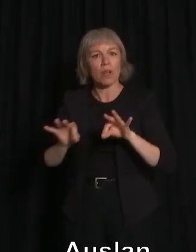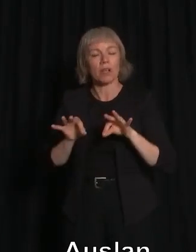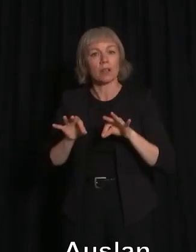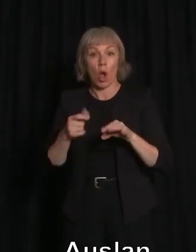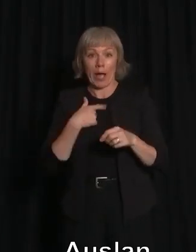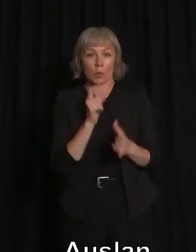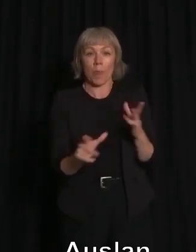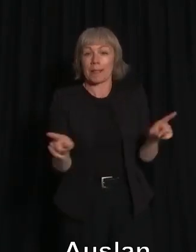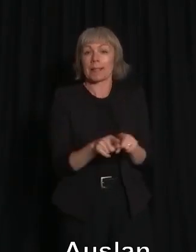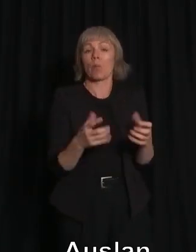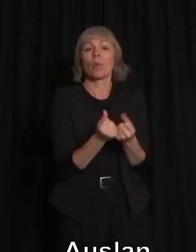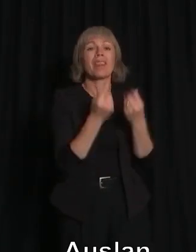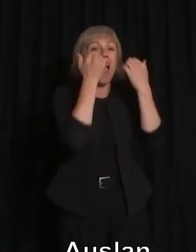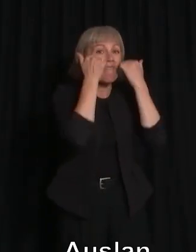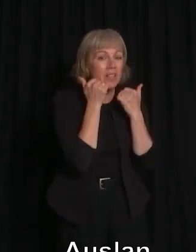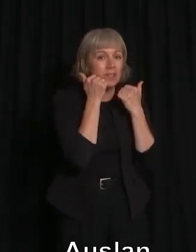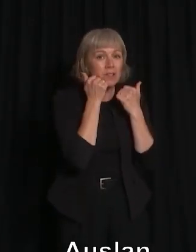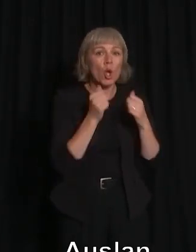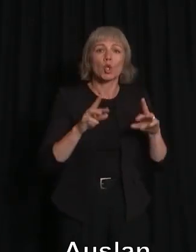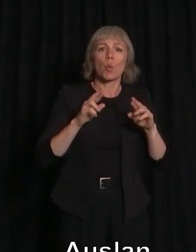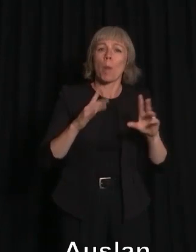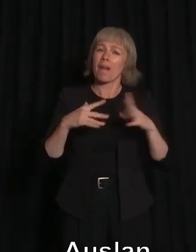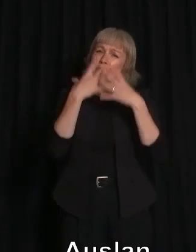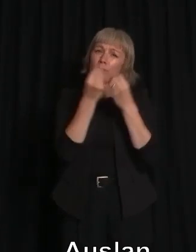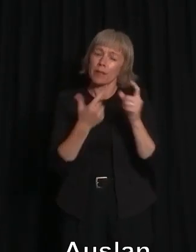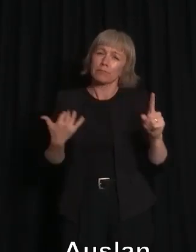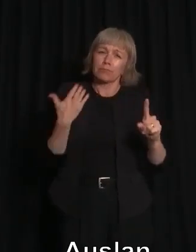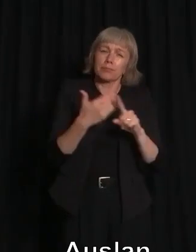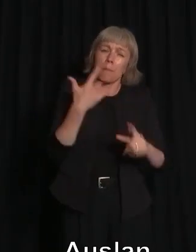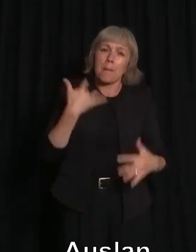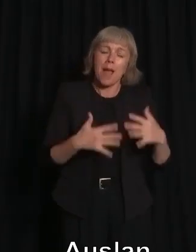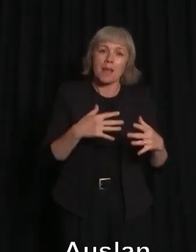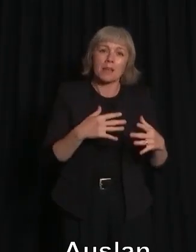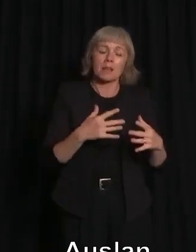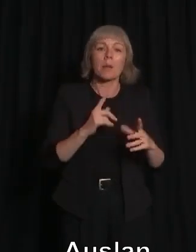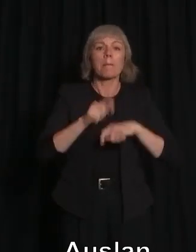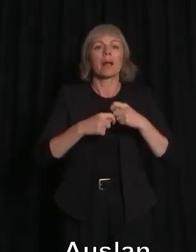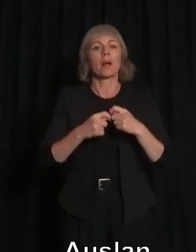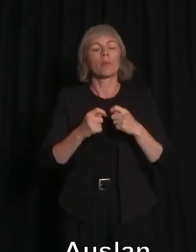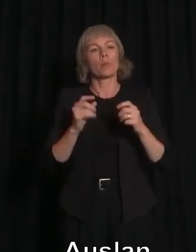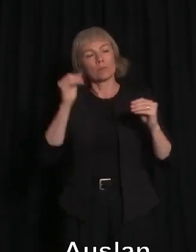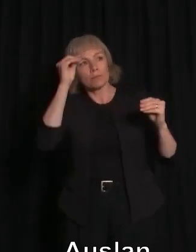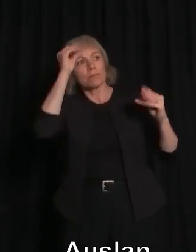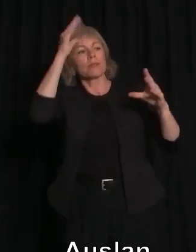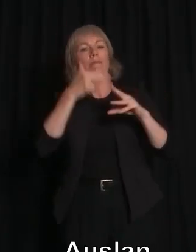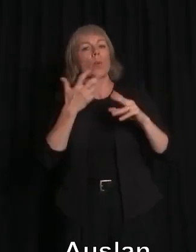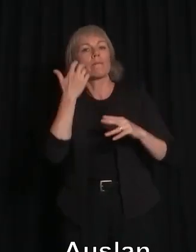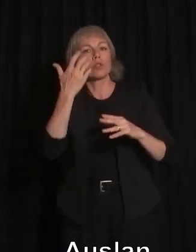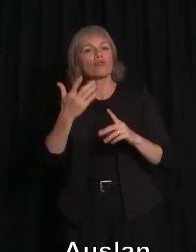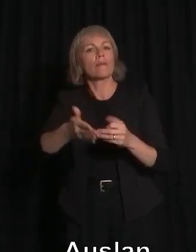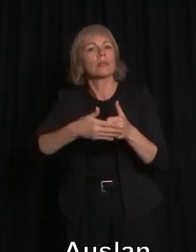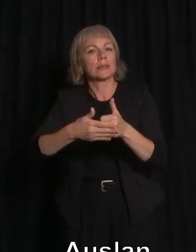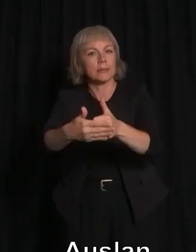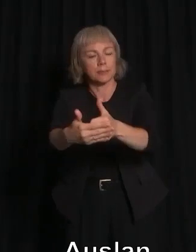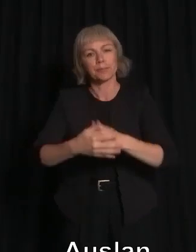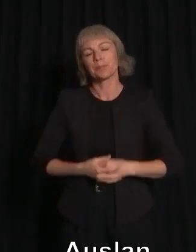will become the source of the future's wisdom. I was therefore delighted to learn of the work on